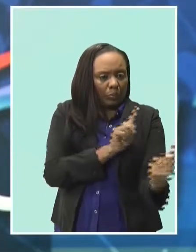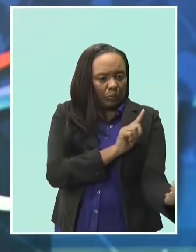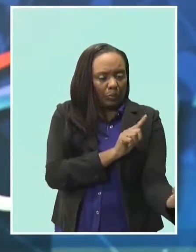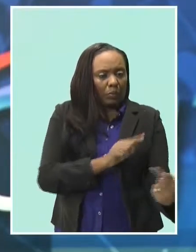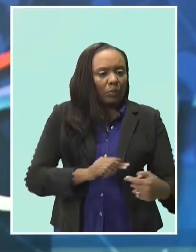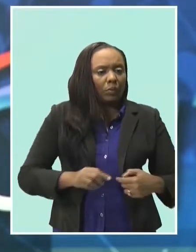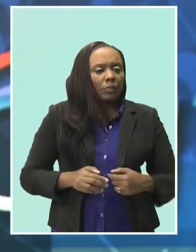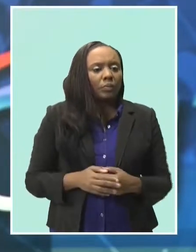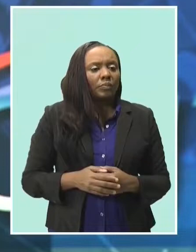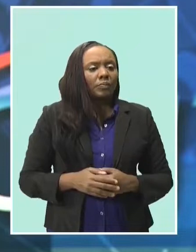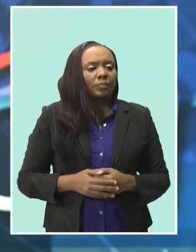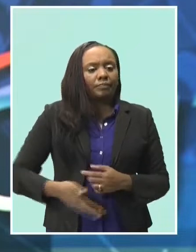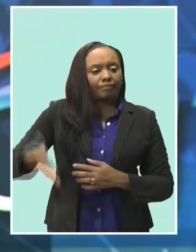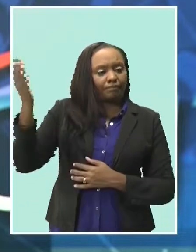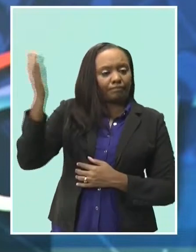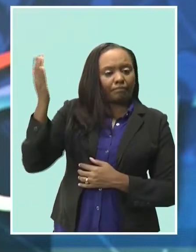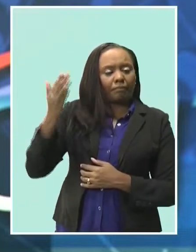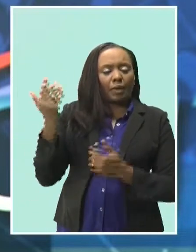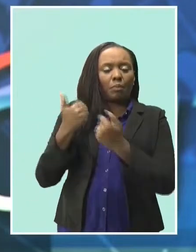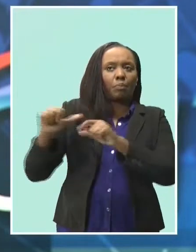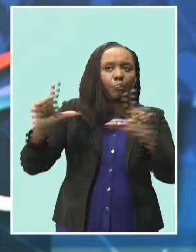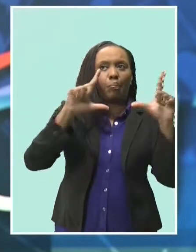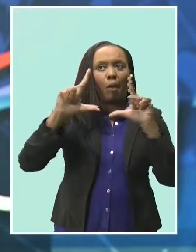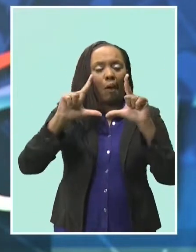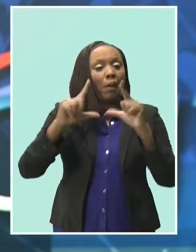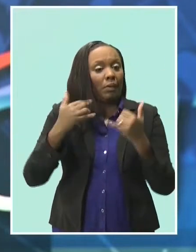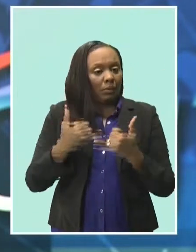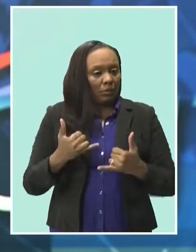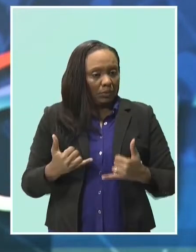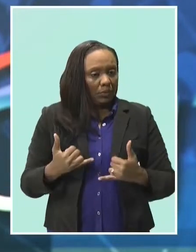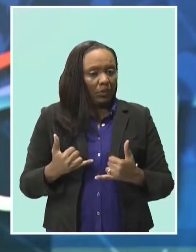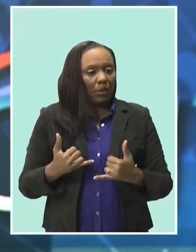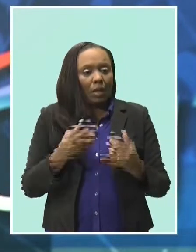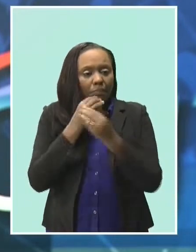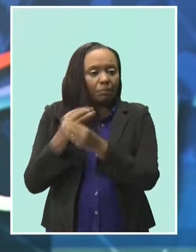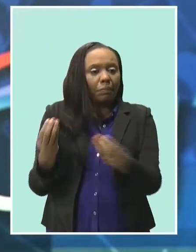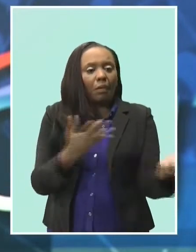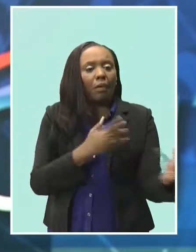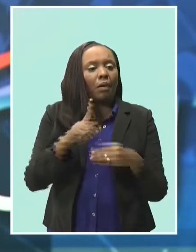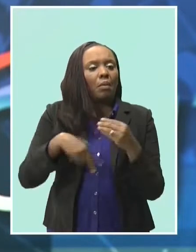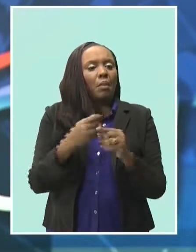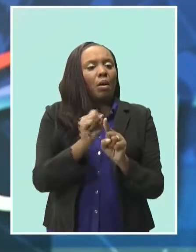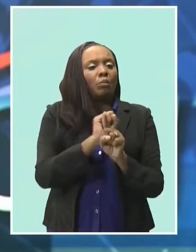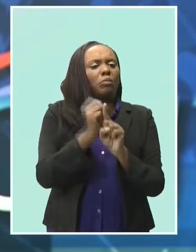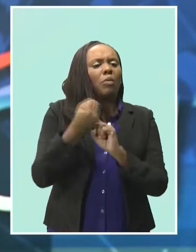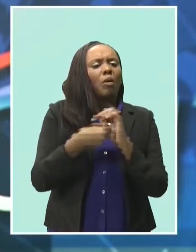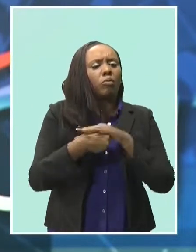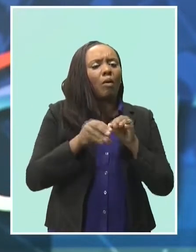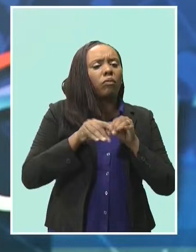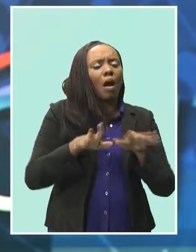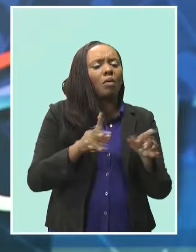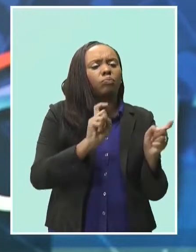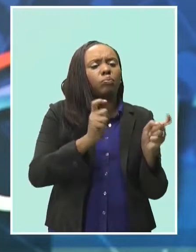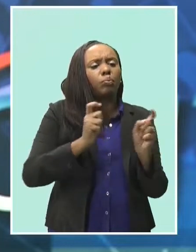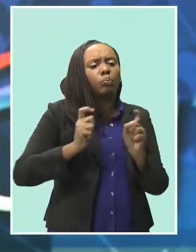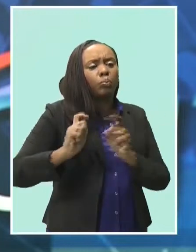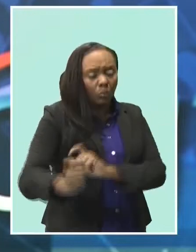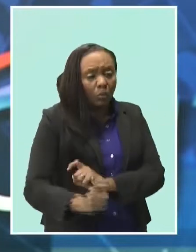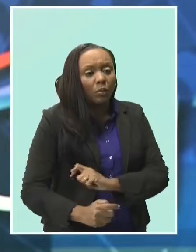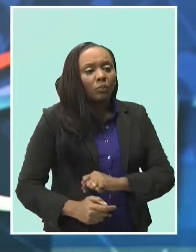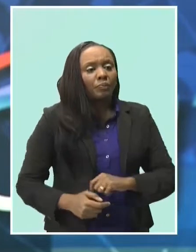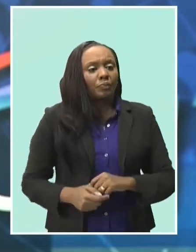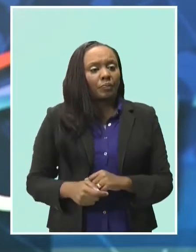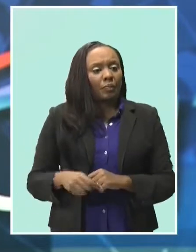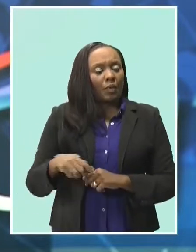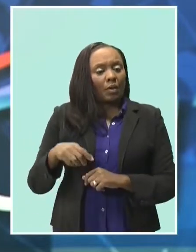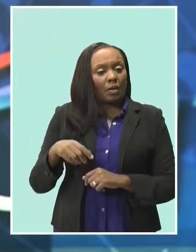And Dr. Ugarte was speaking during a virtual media conference today to give an update on the rapidly evolving situation of COVID-19